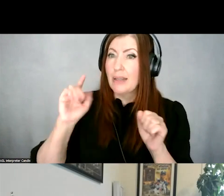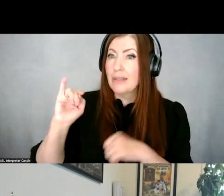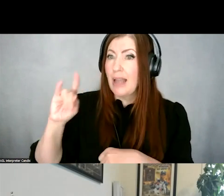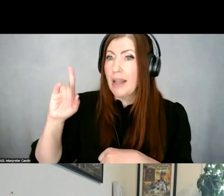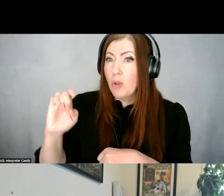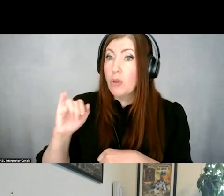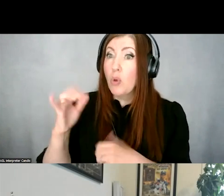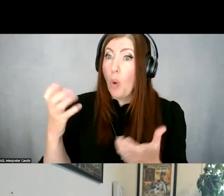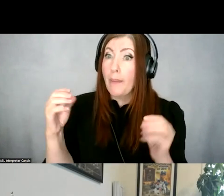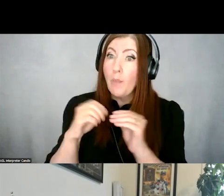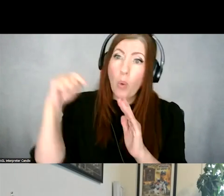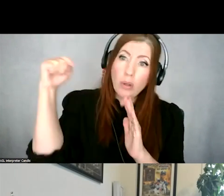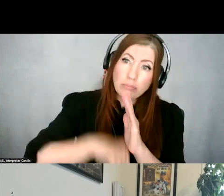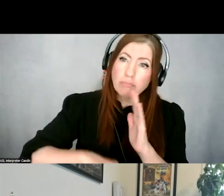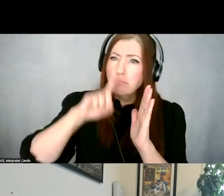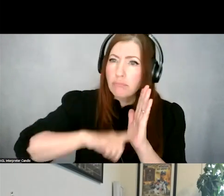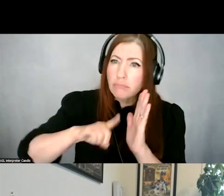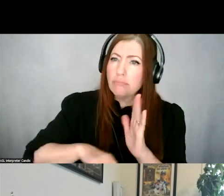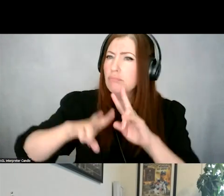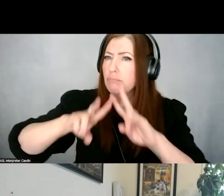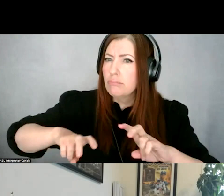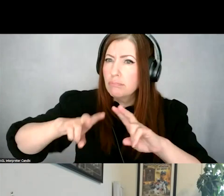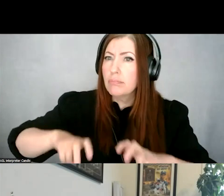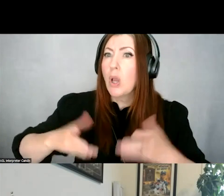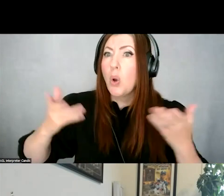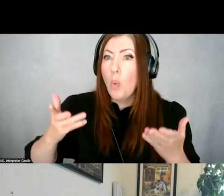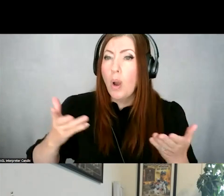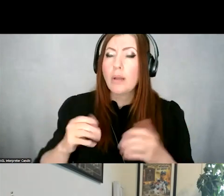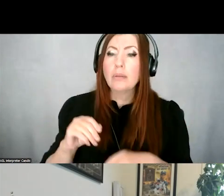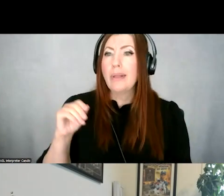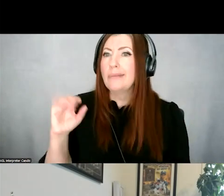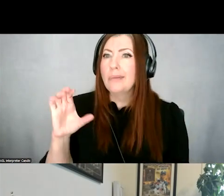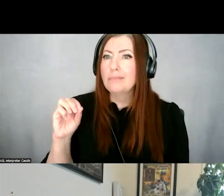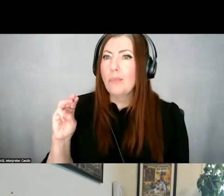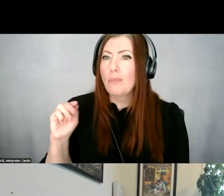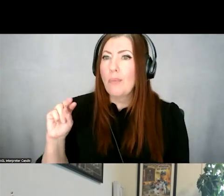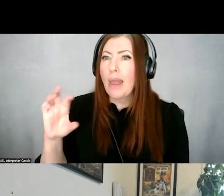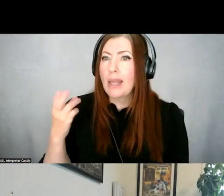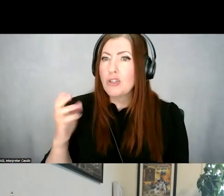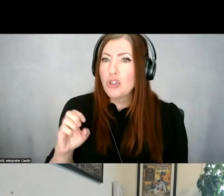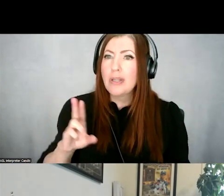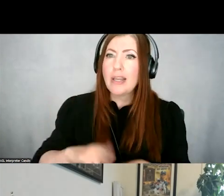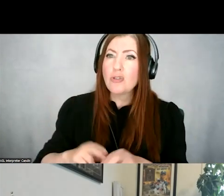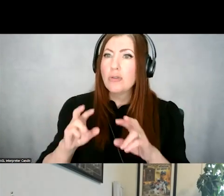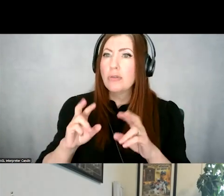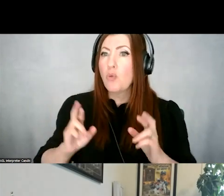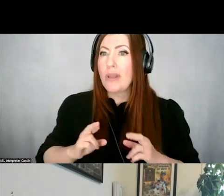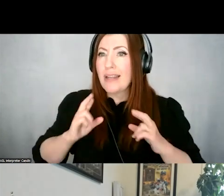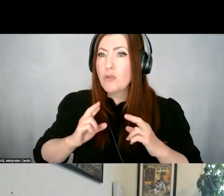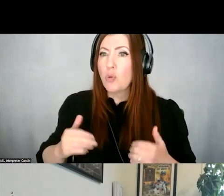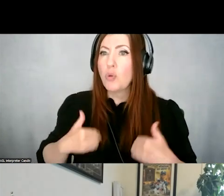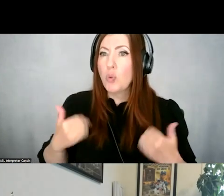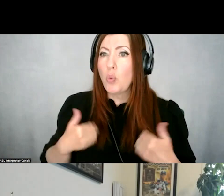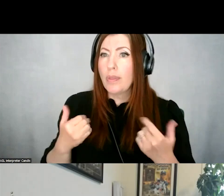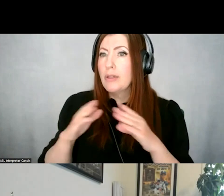further into what that maybe the Comanche Nation Residential Youth Shelter, what really they